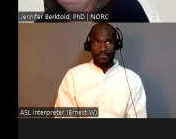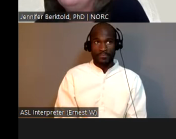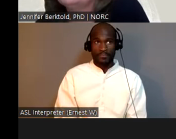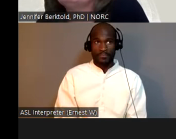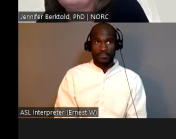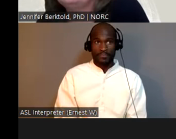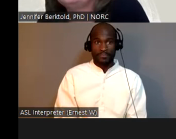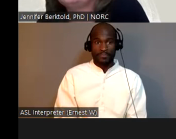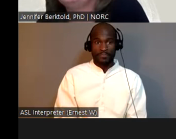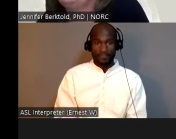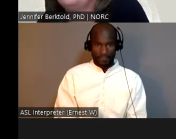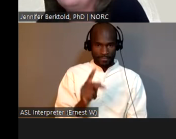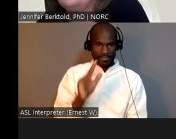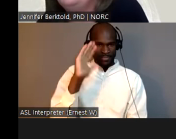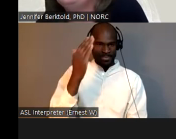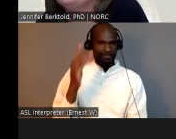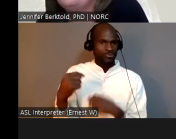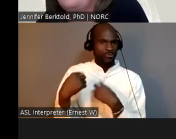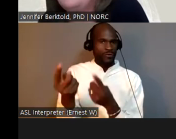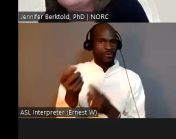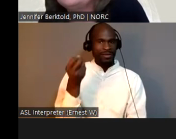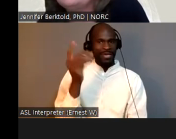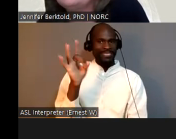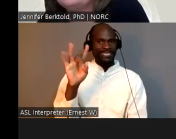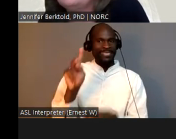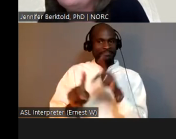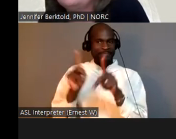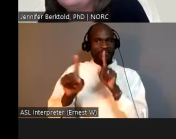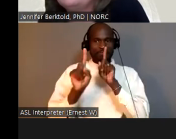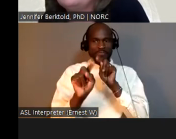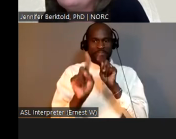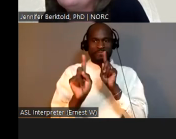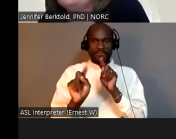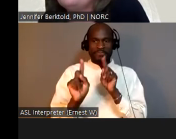$18 folks responding so far. Thank you for that.